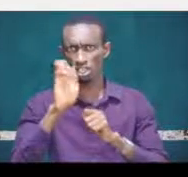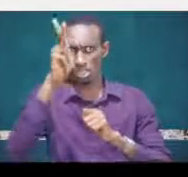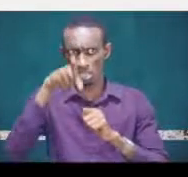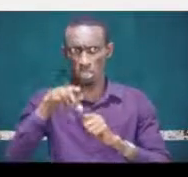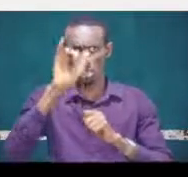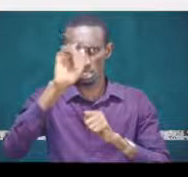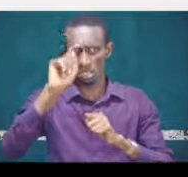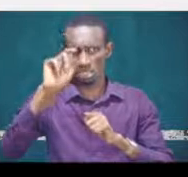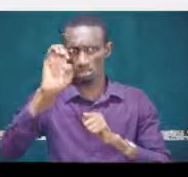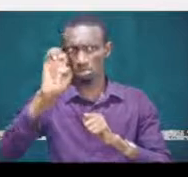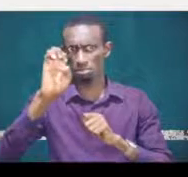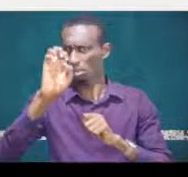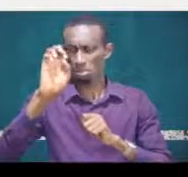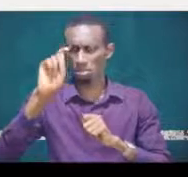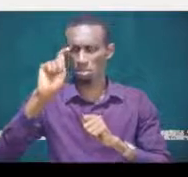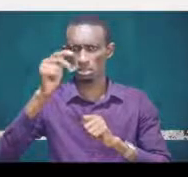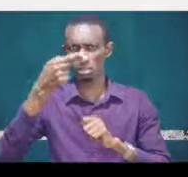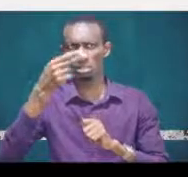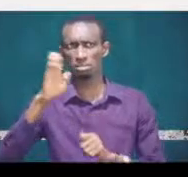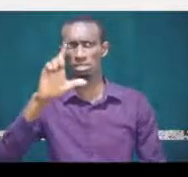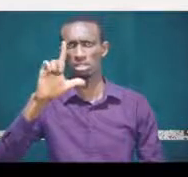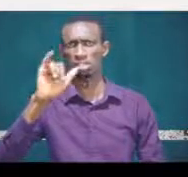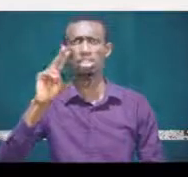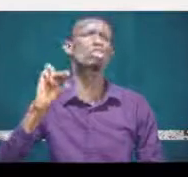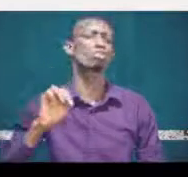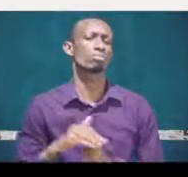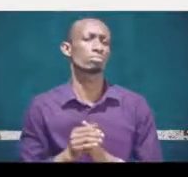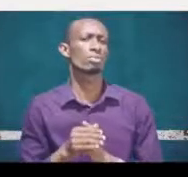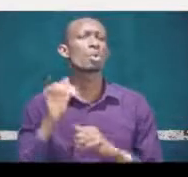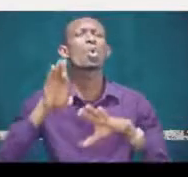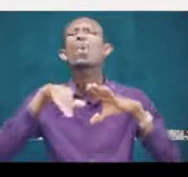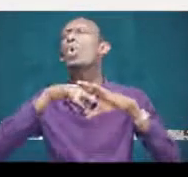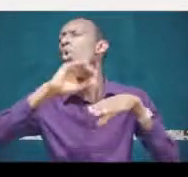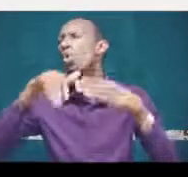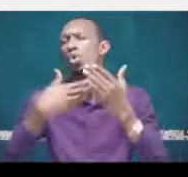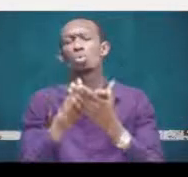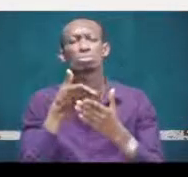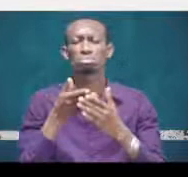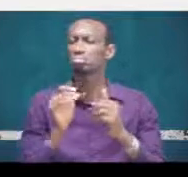All these are organs of urinary system.